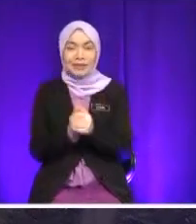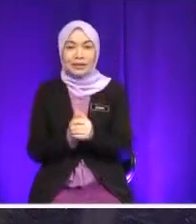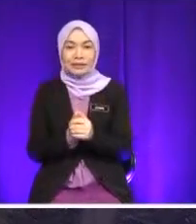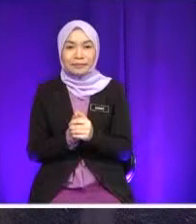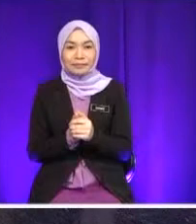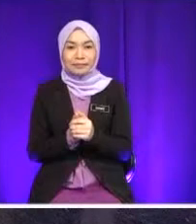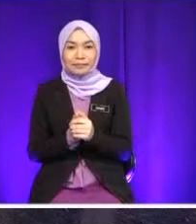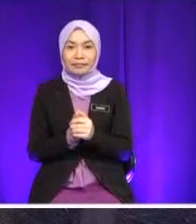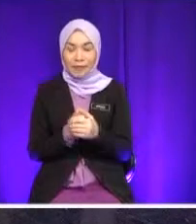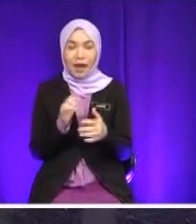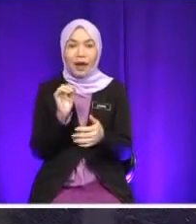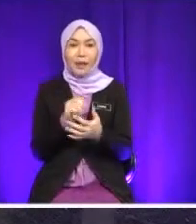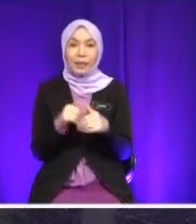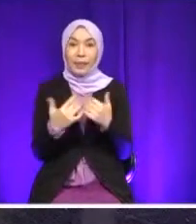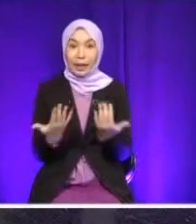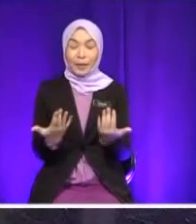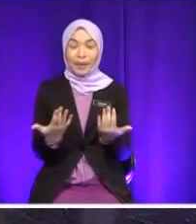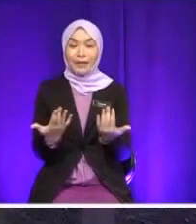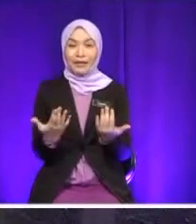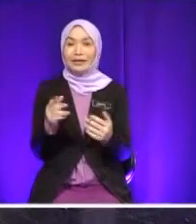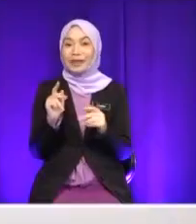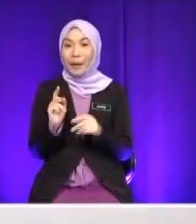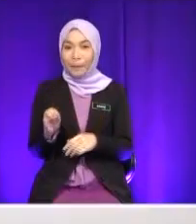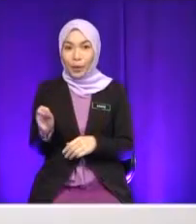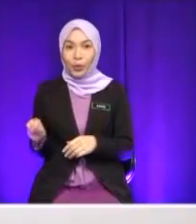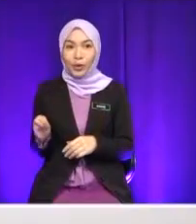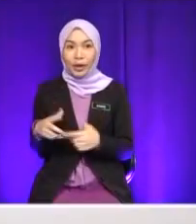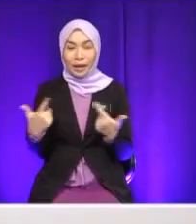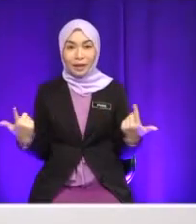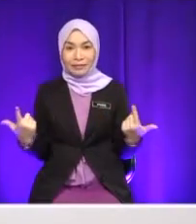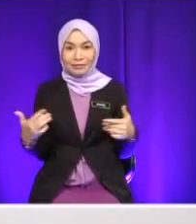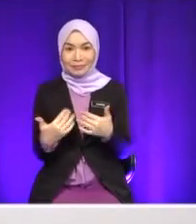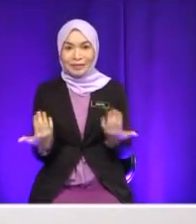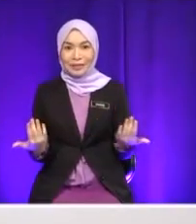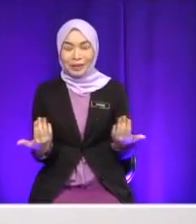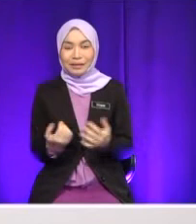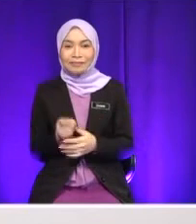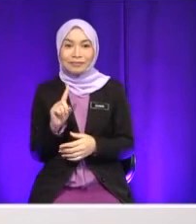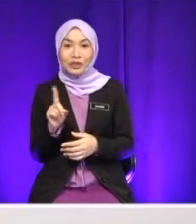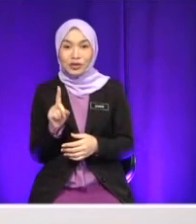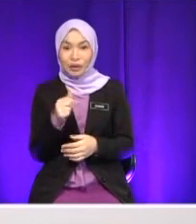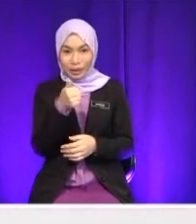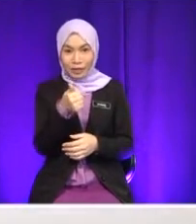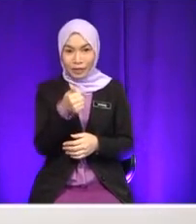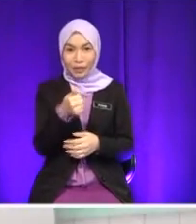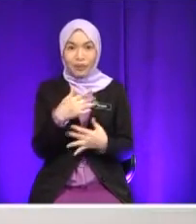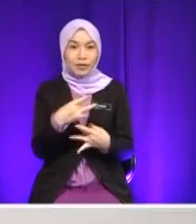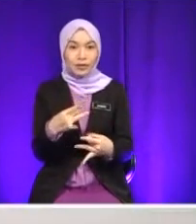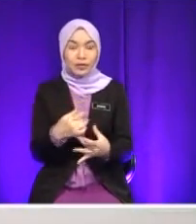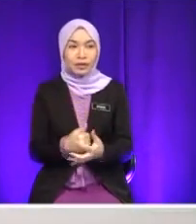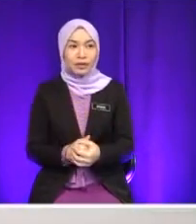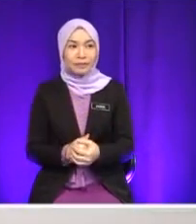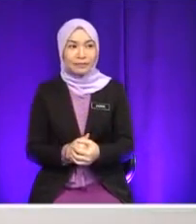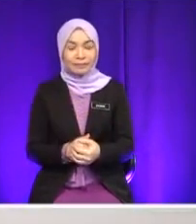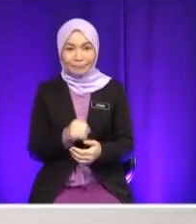this question? Okay, Rachel. Which one do you prefer? In my point of view,